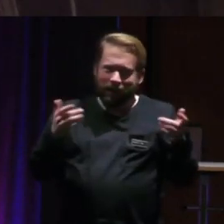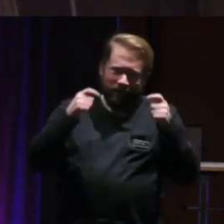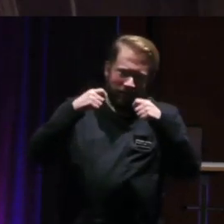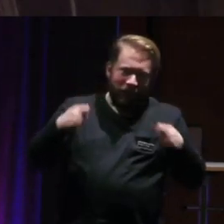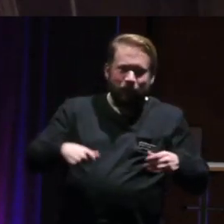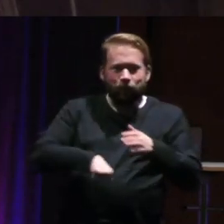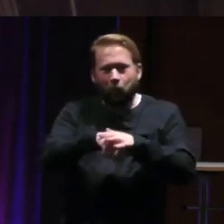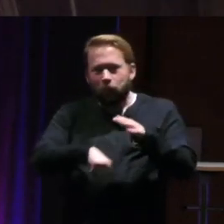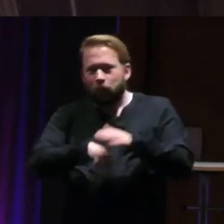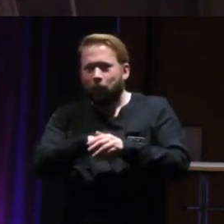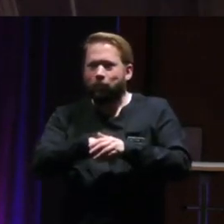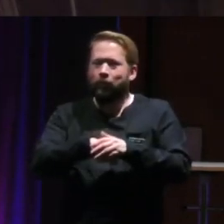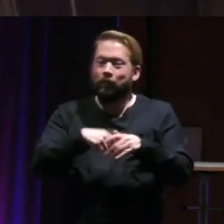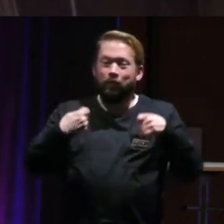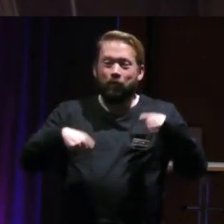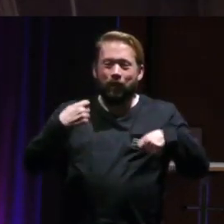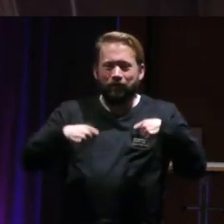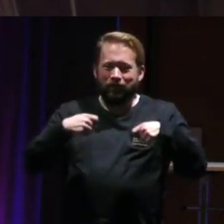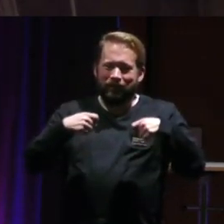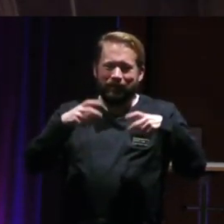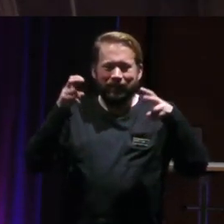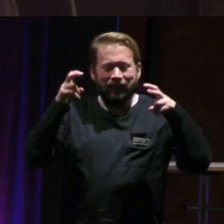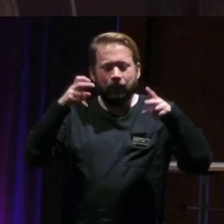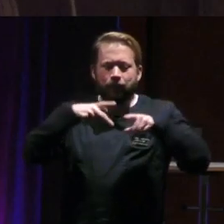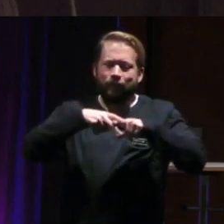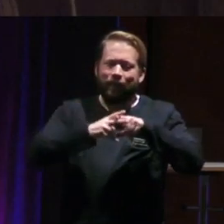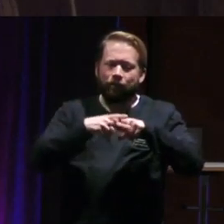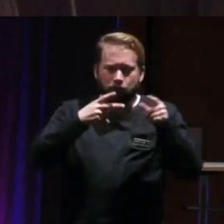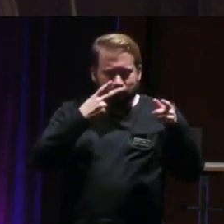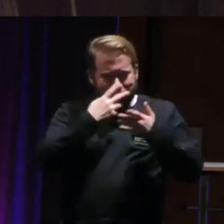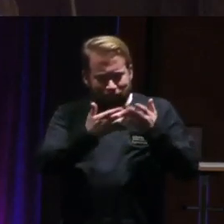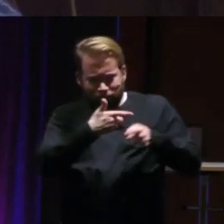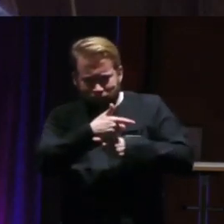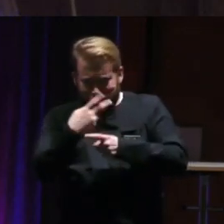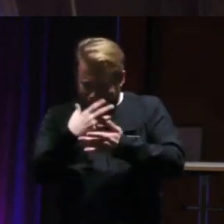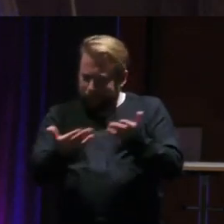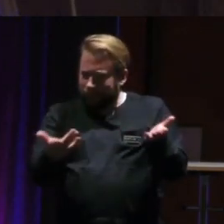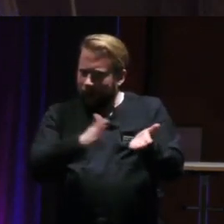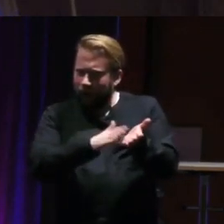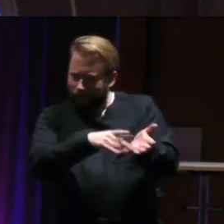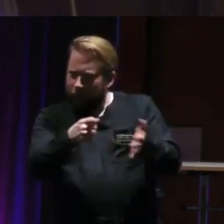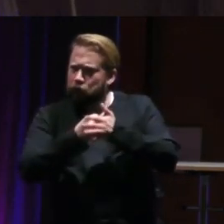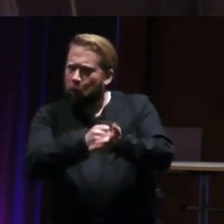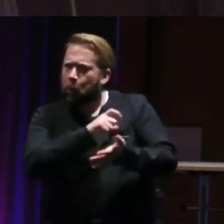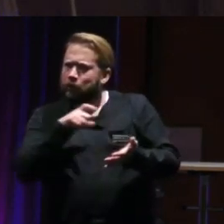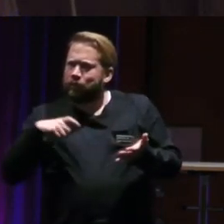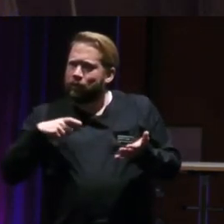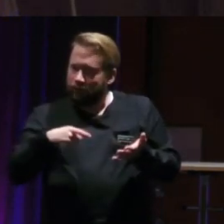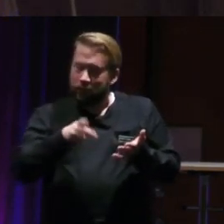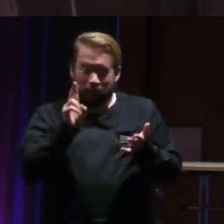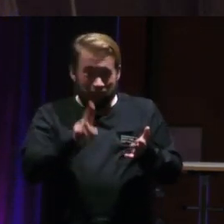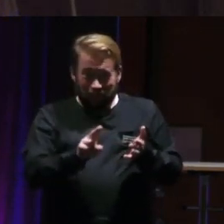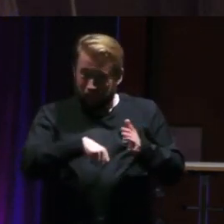But, I mean, that was just several months. After that, it's again